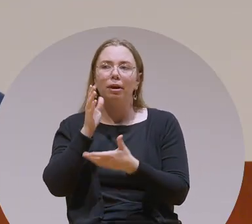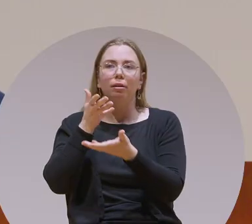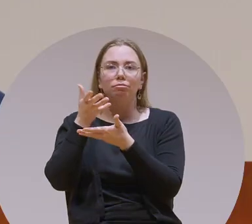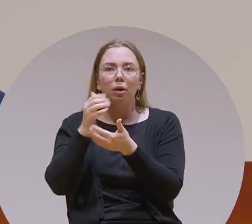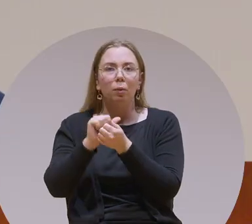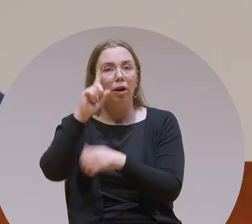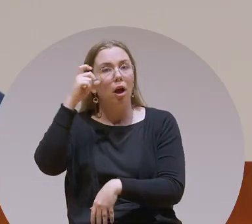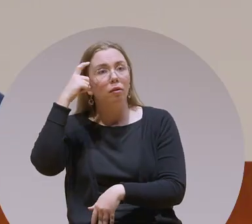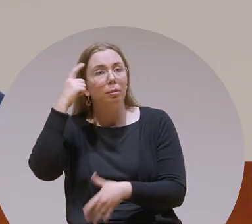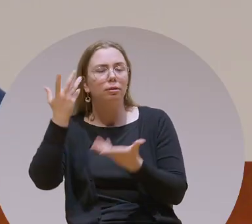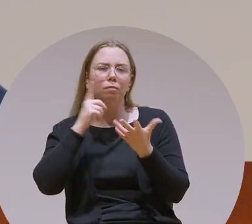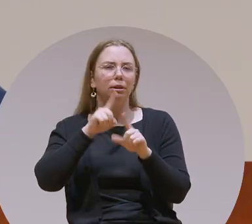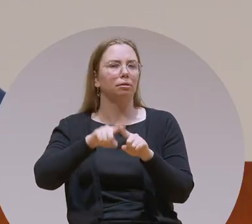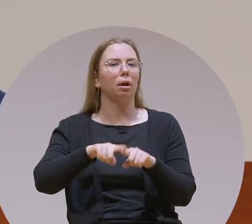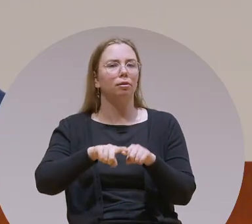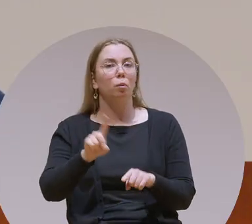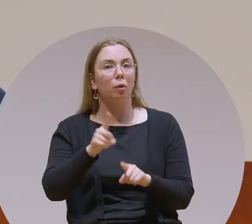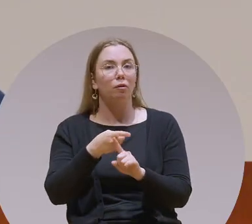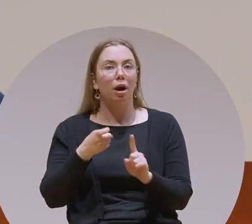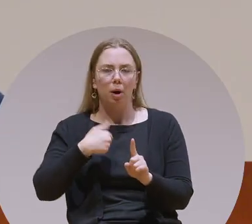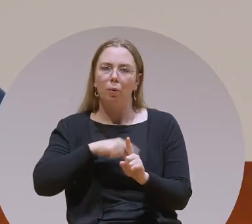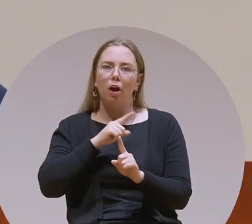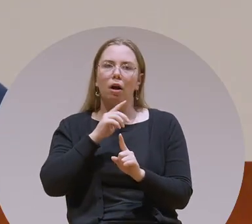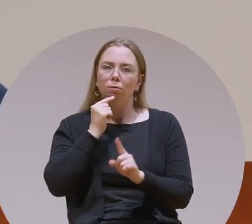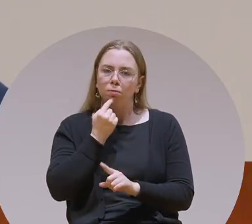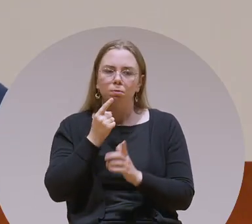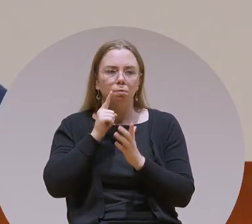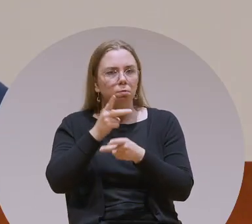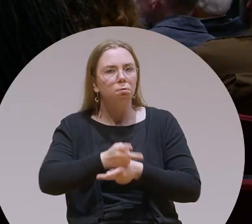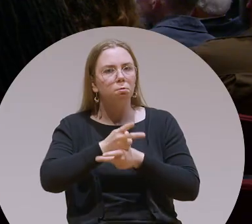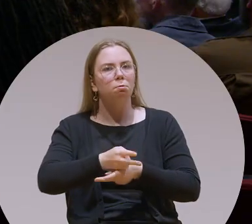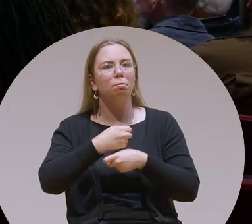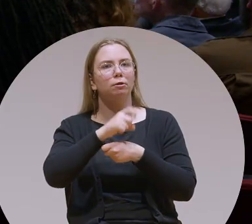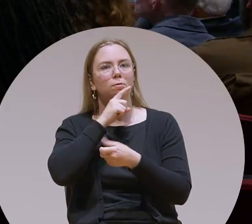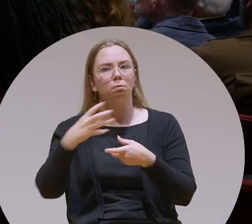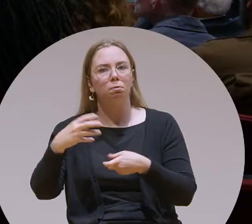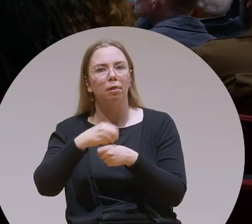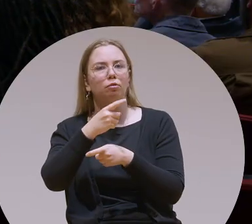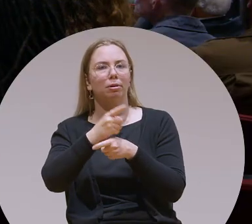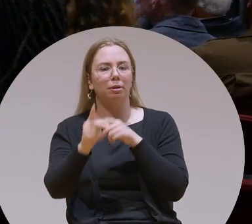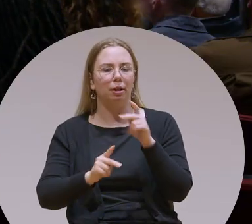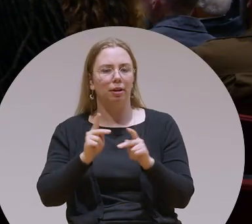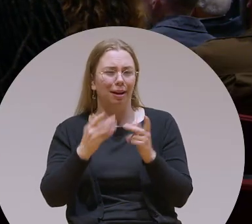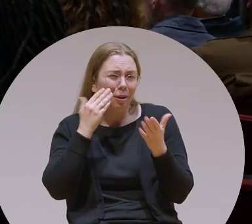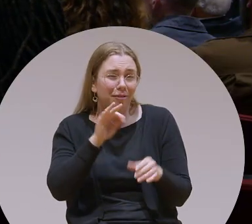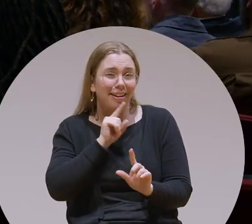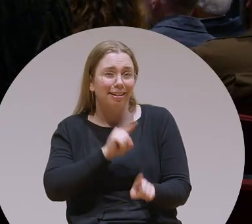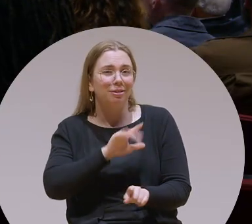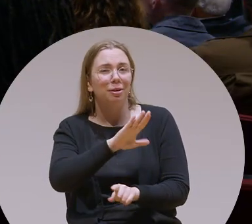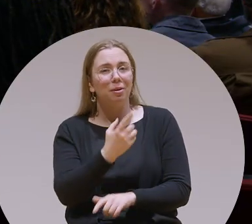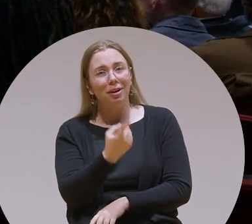we're extremely conservative and make sure we have all the papers together. I'm not sure that'll answer your question,